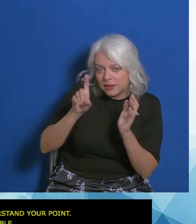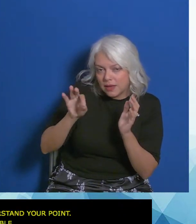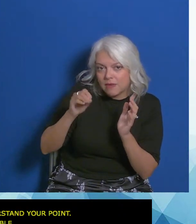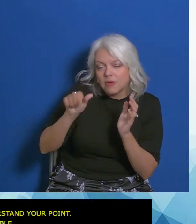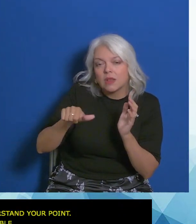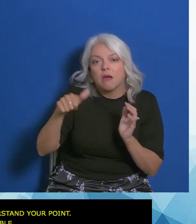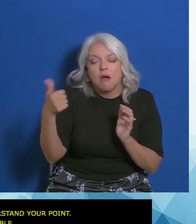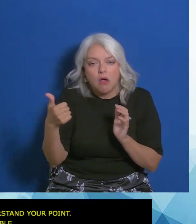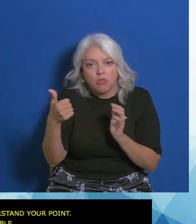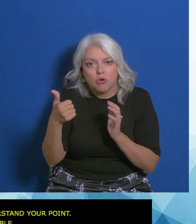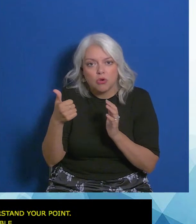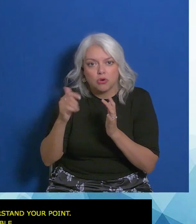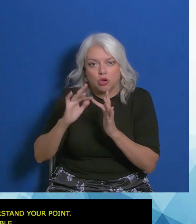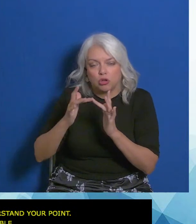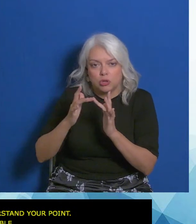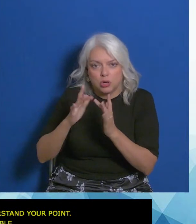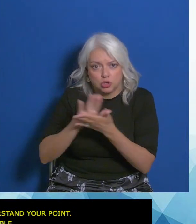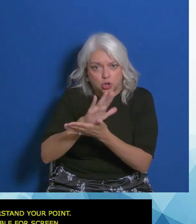electronic documents.